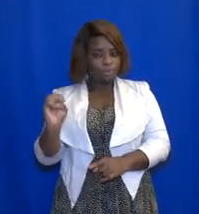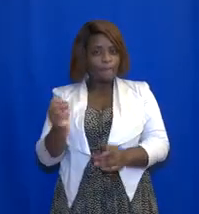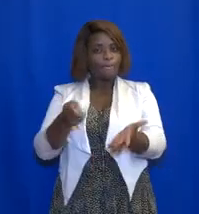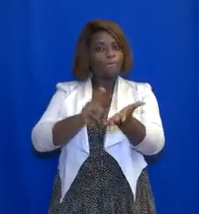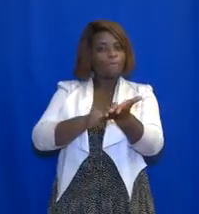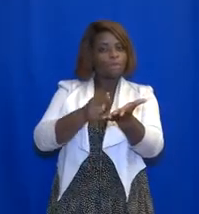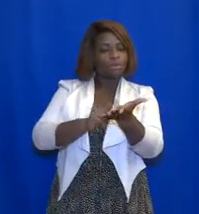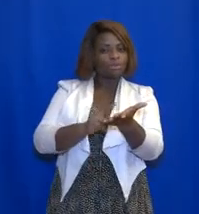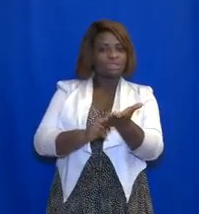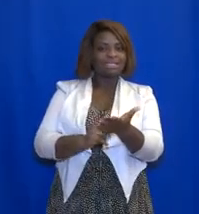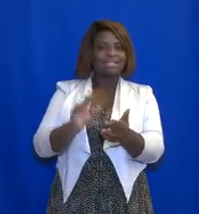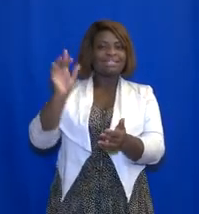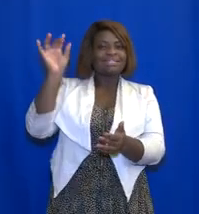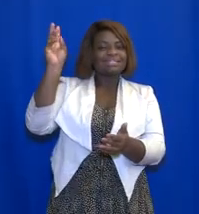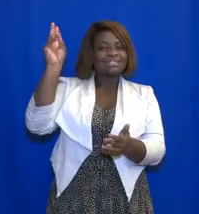recorded